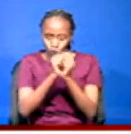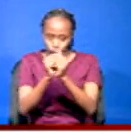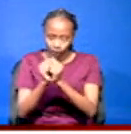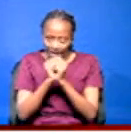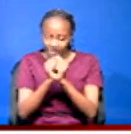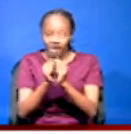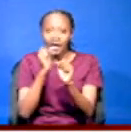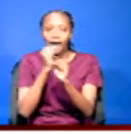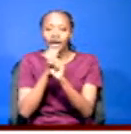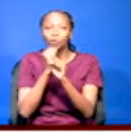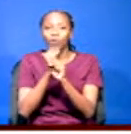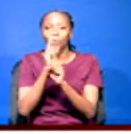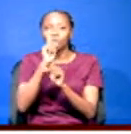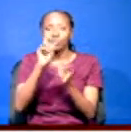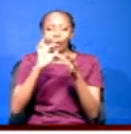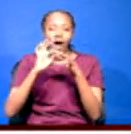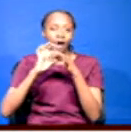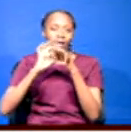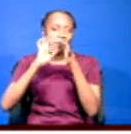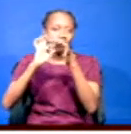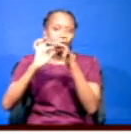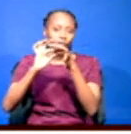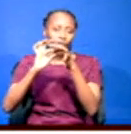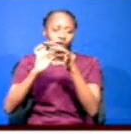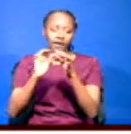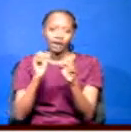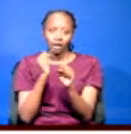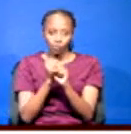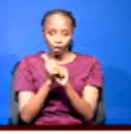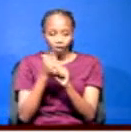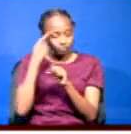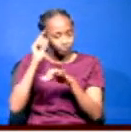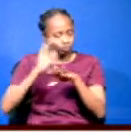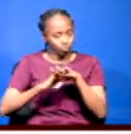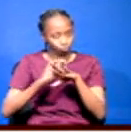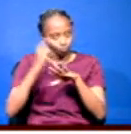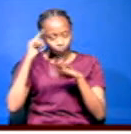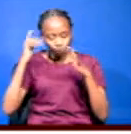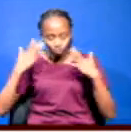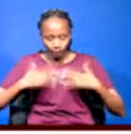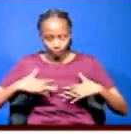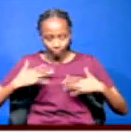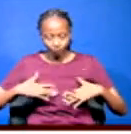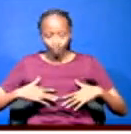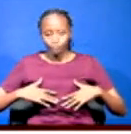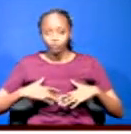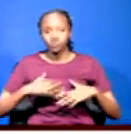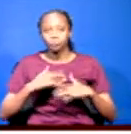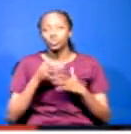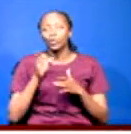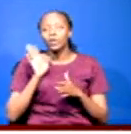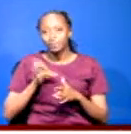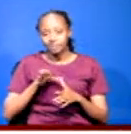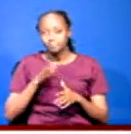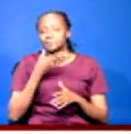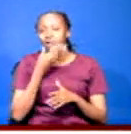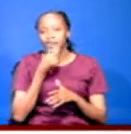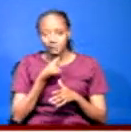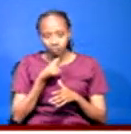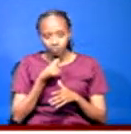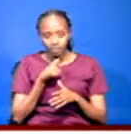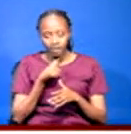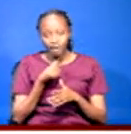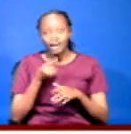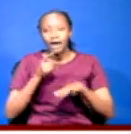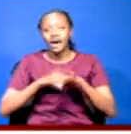with one accord towards the good of our people. So, ladies and gentlemen, as I